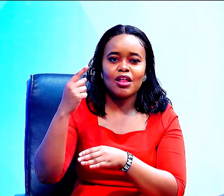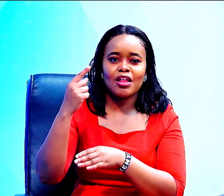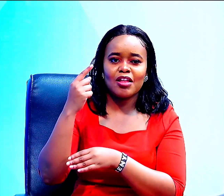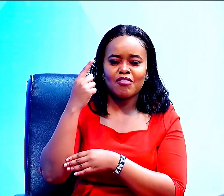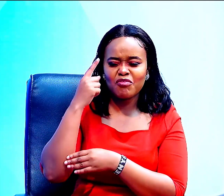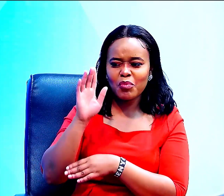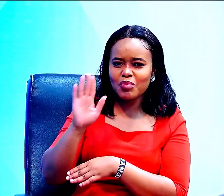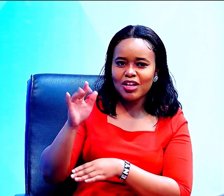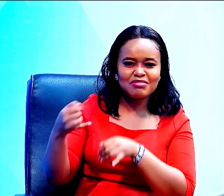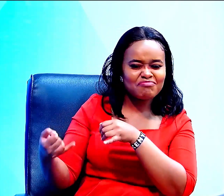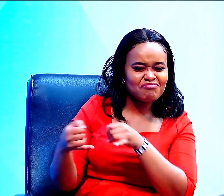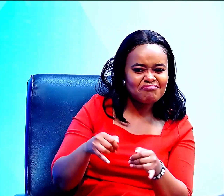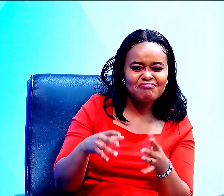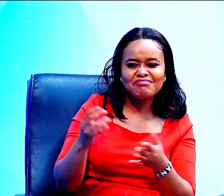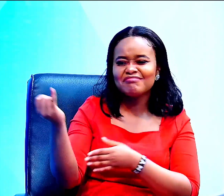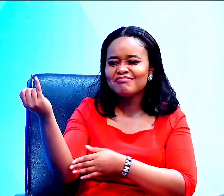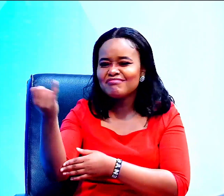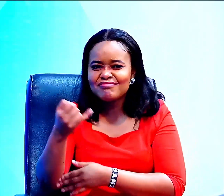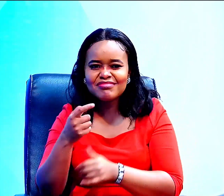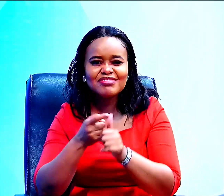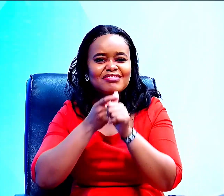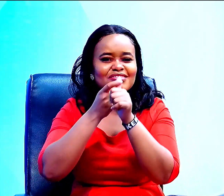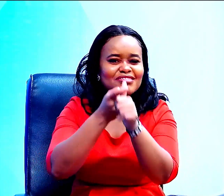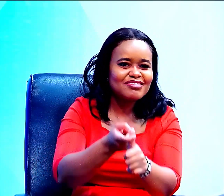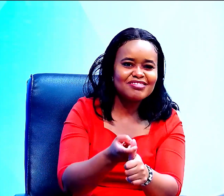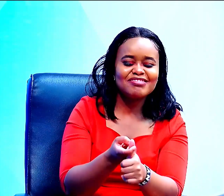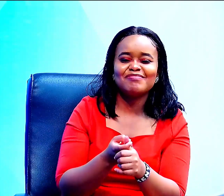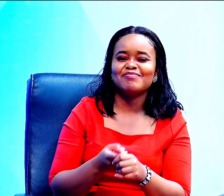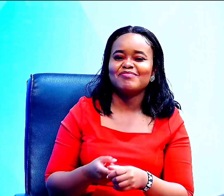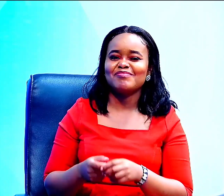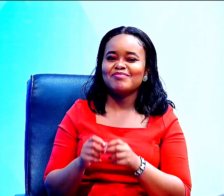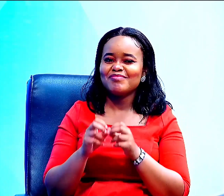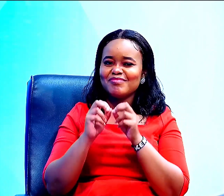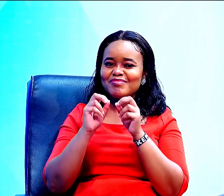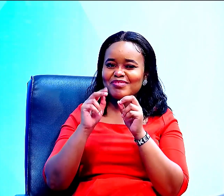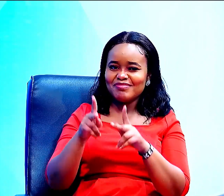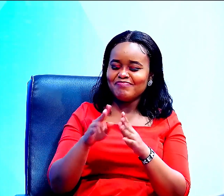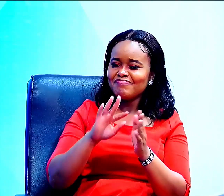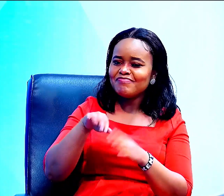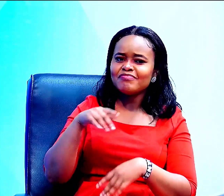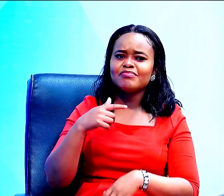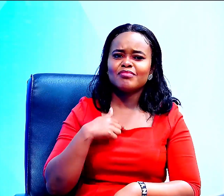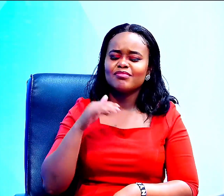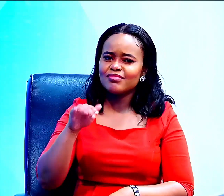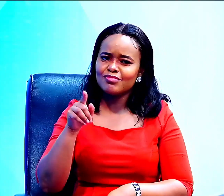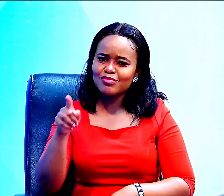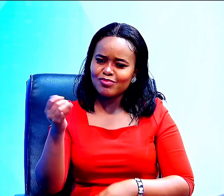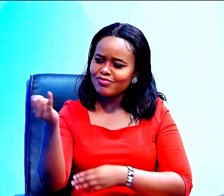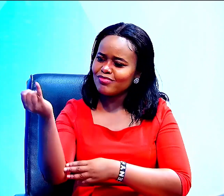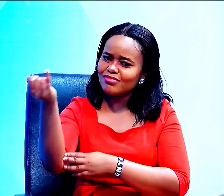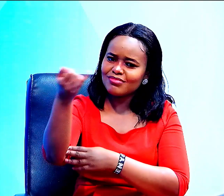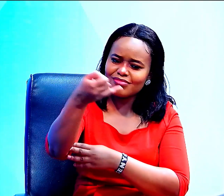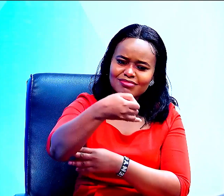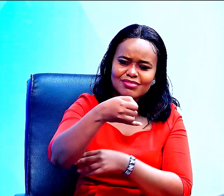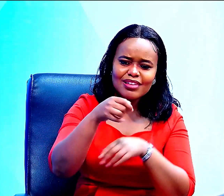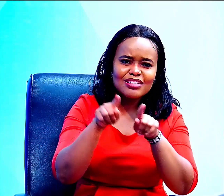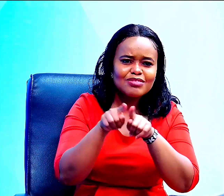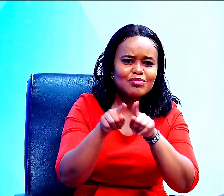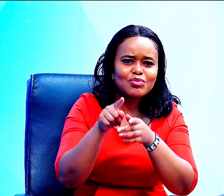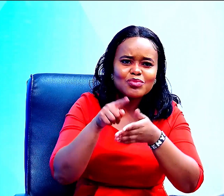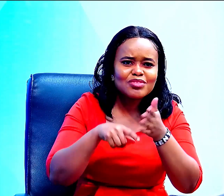You've won so many things, titles. So, about drawing, what do you